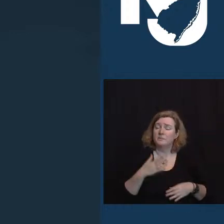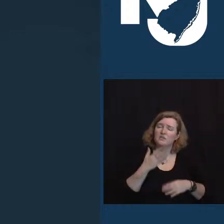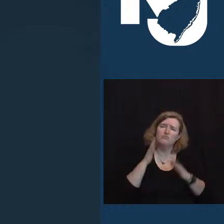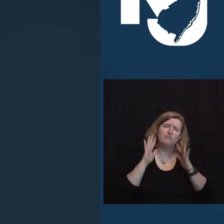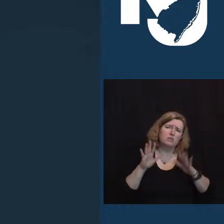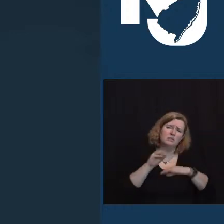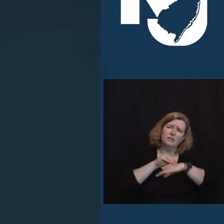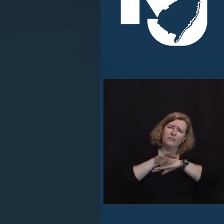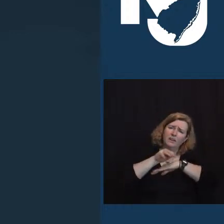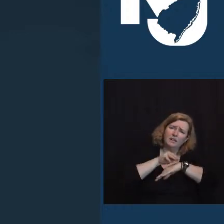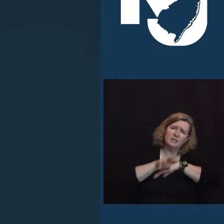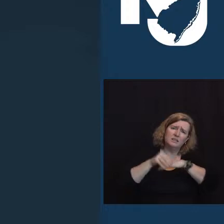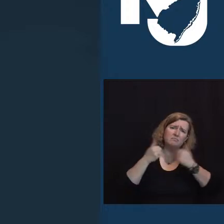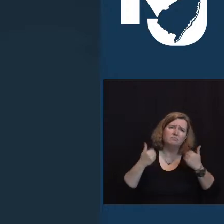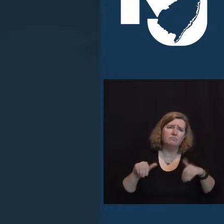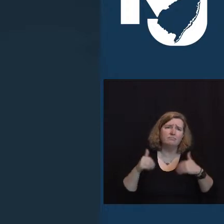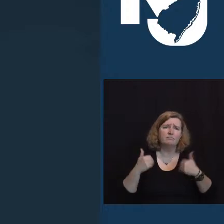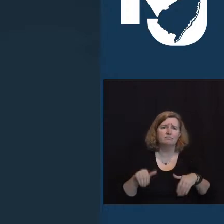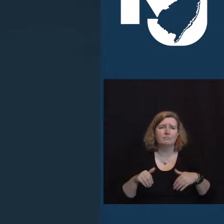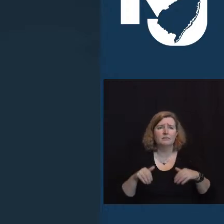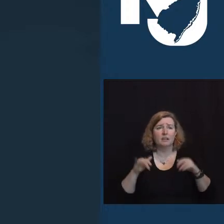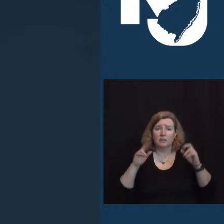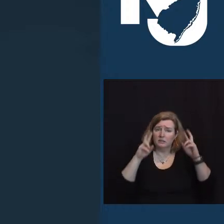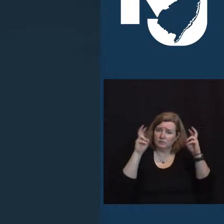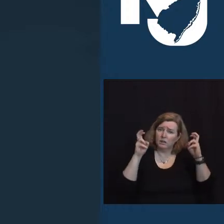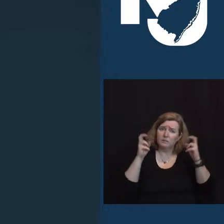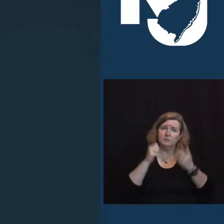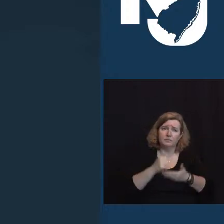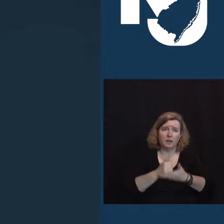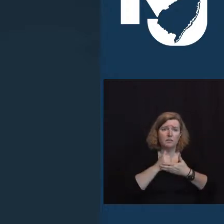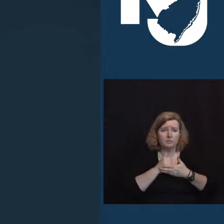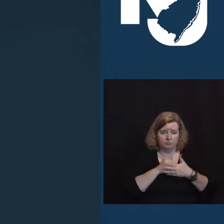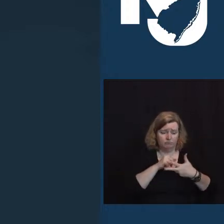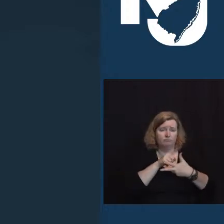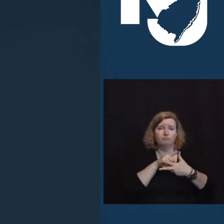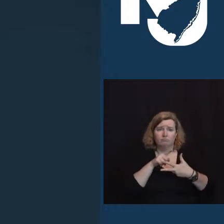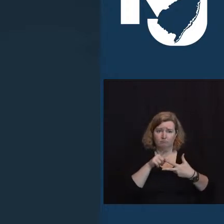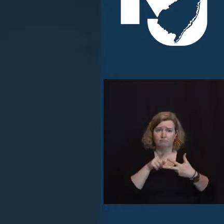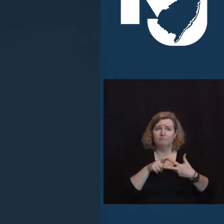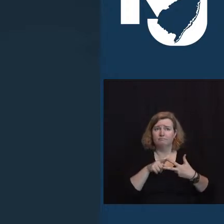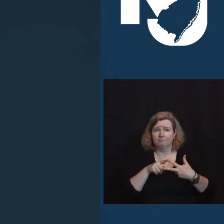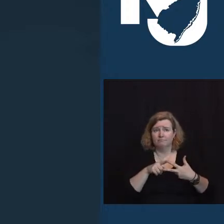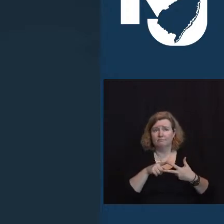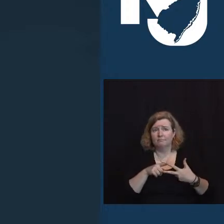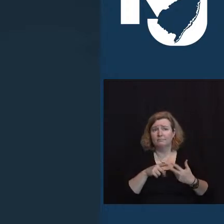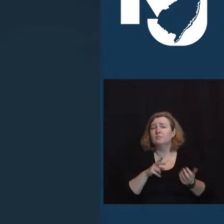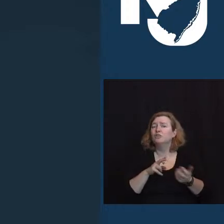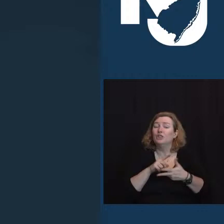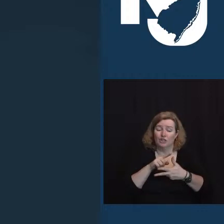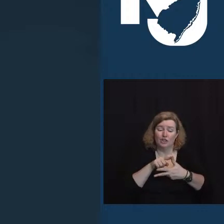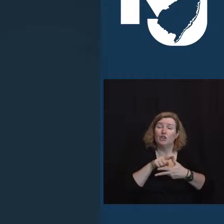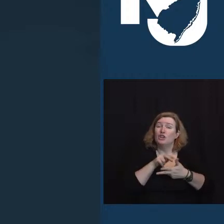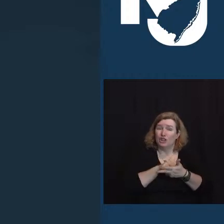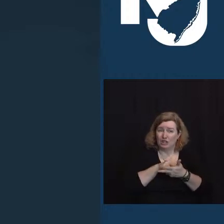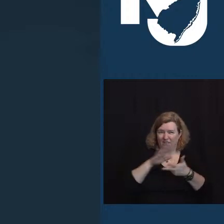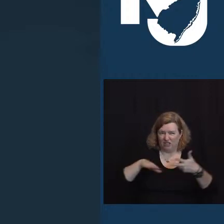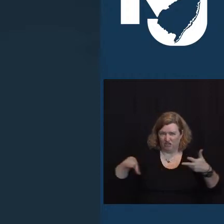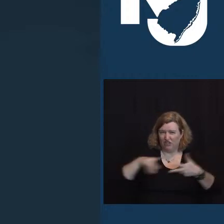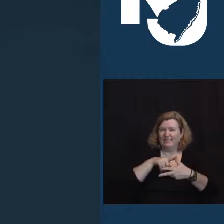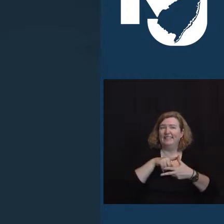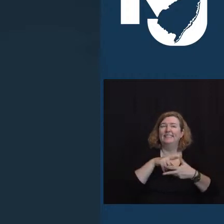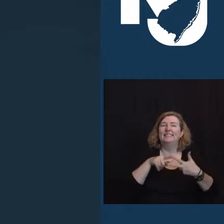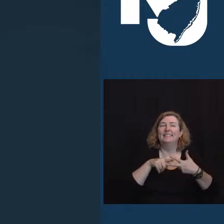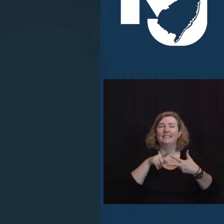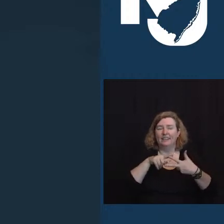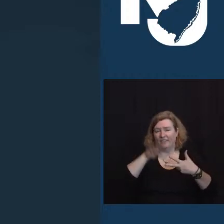in service. These are his 3 children. Margaret is a nurse. Robert is a member of the Union Fire Department.